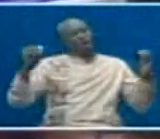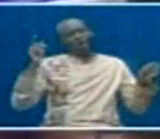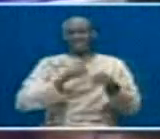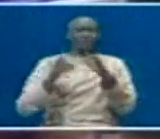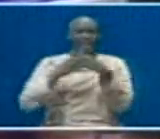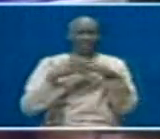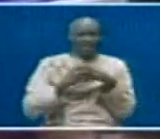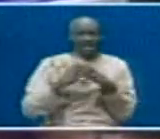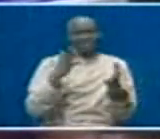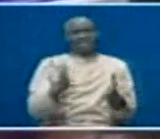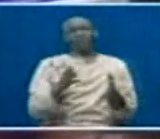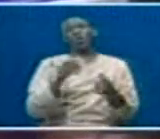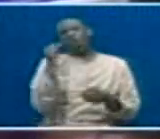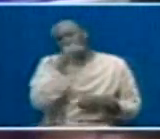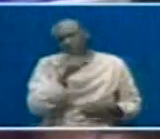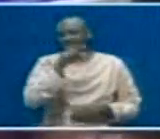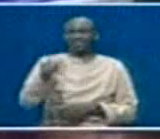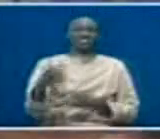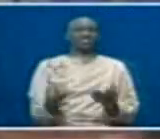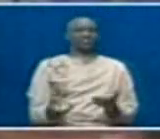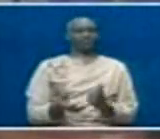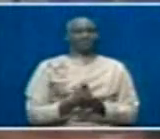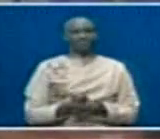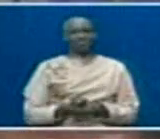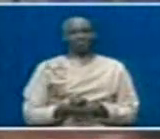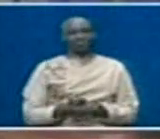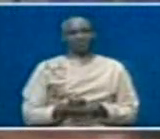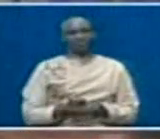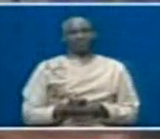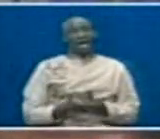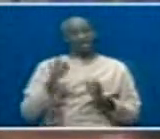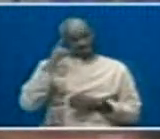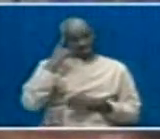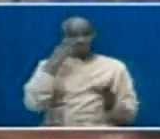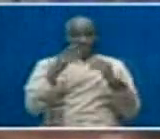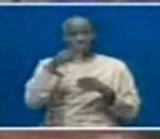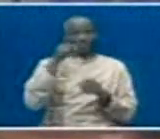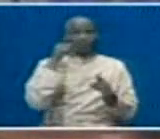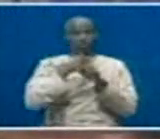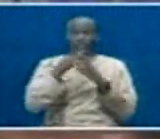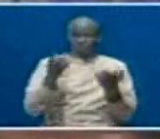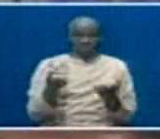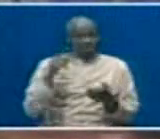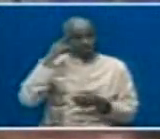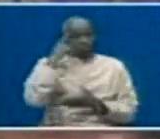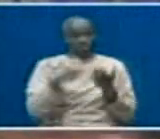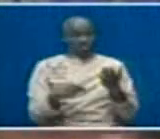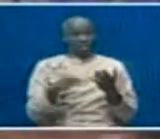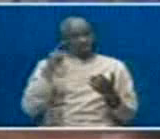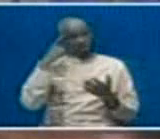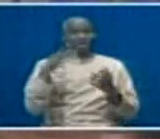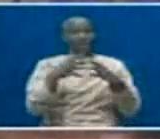America, at least his later years. Yeah, well, you know, because I think maybe what he thought, he must have thought that